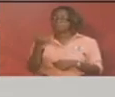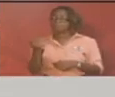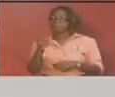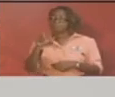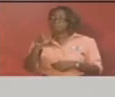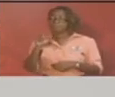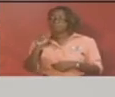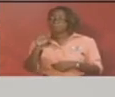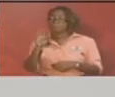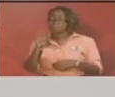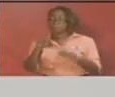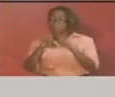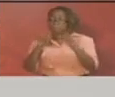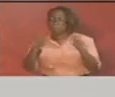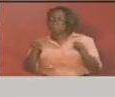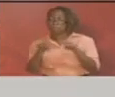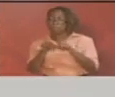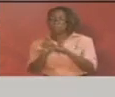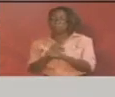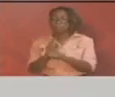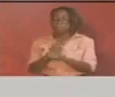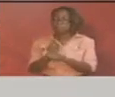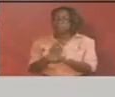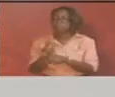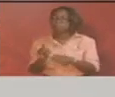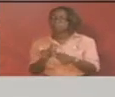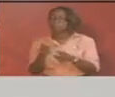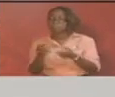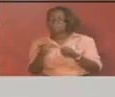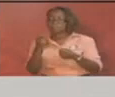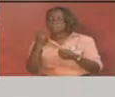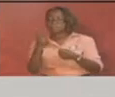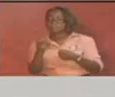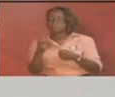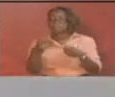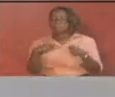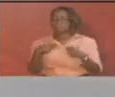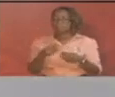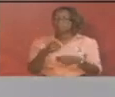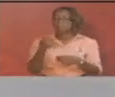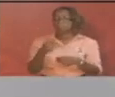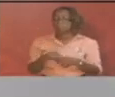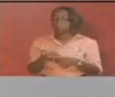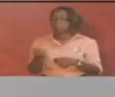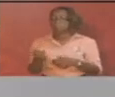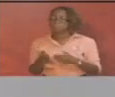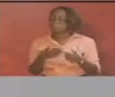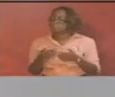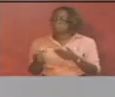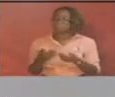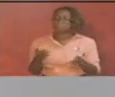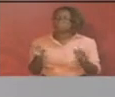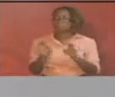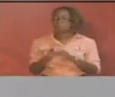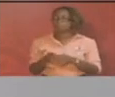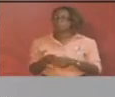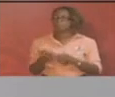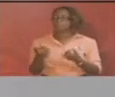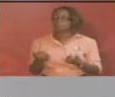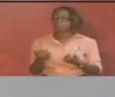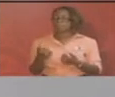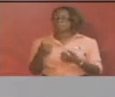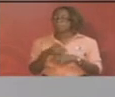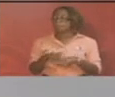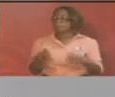testing, especially for pharmacovigilance in the past. Thank you very much, CMO. And I don't see any more questions on the